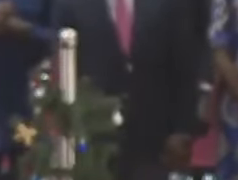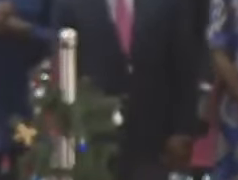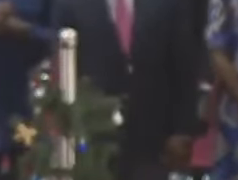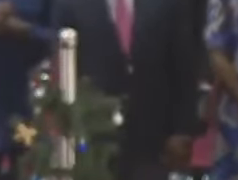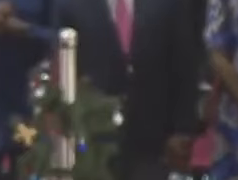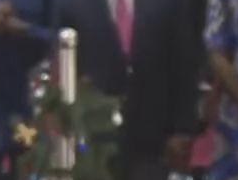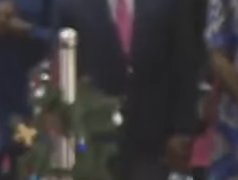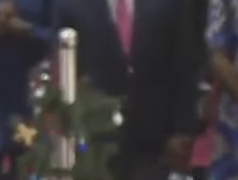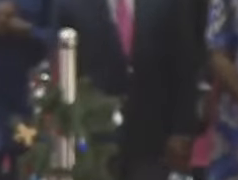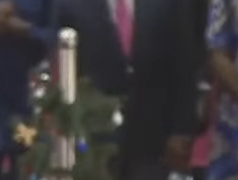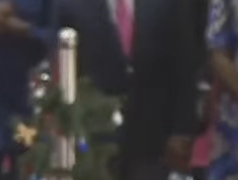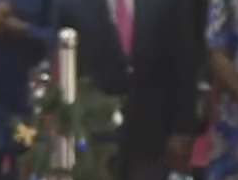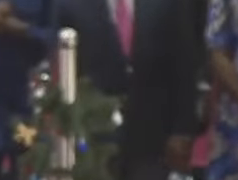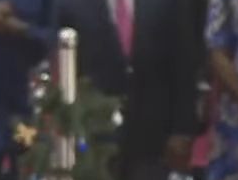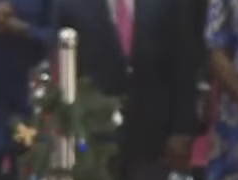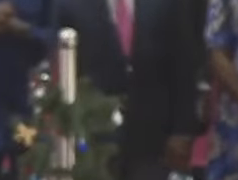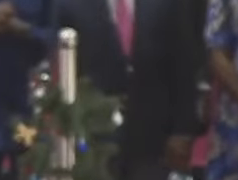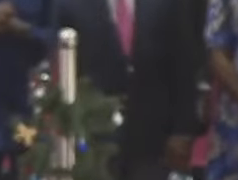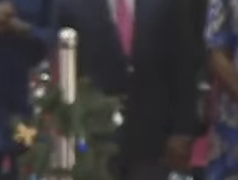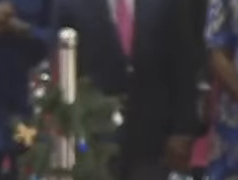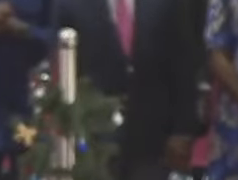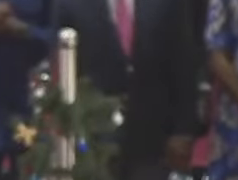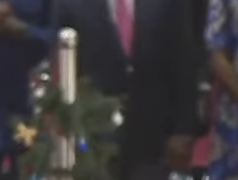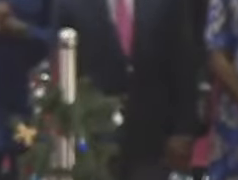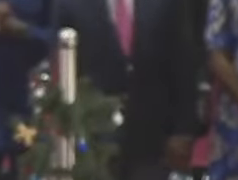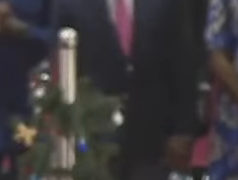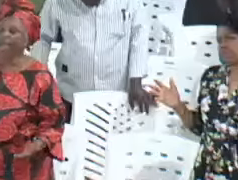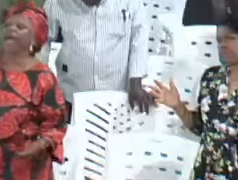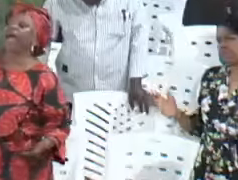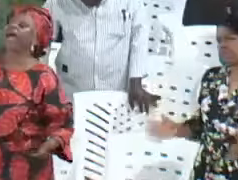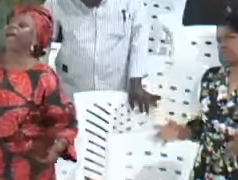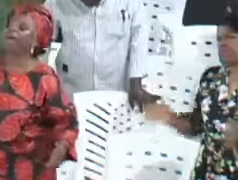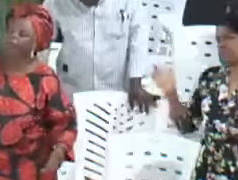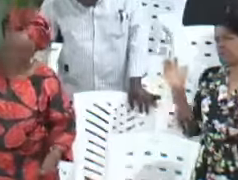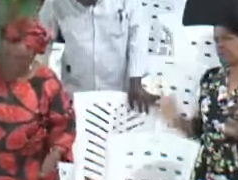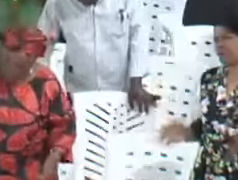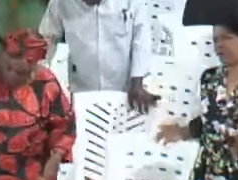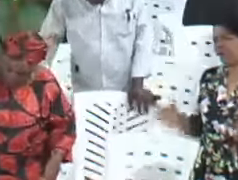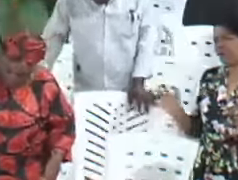any obstructions on their way will be blown away.